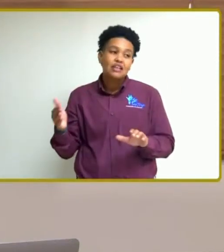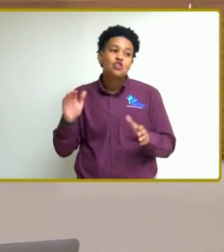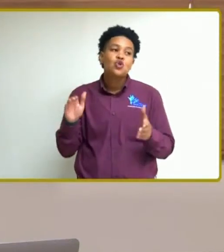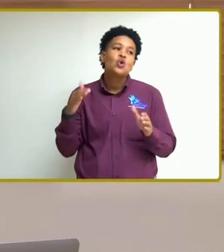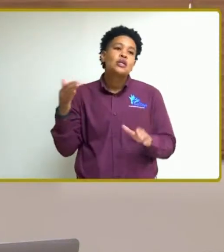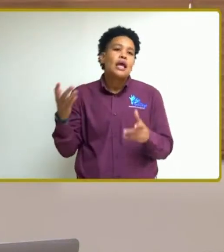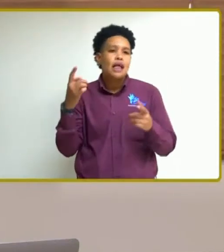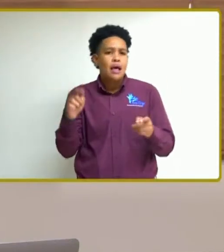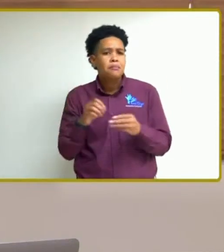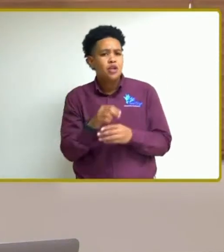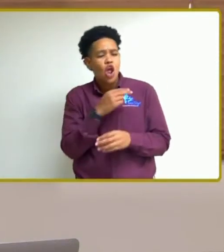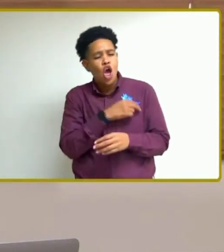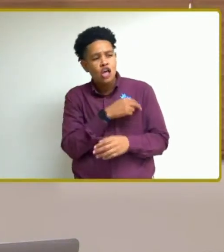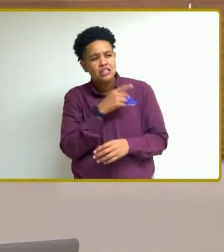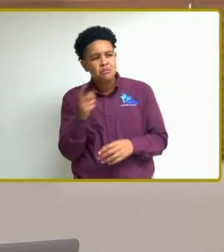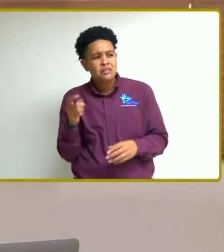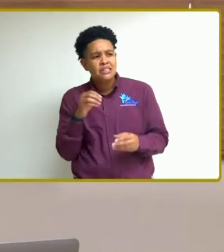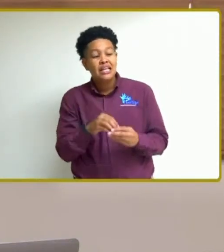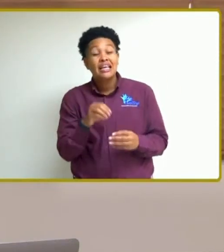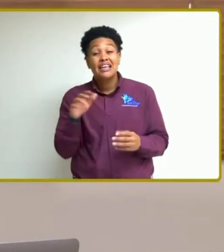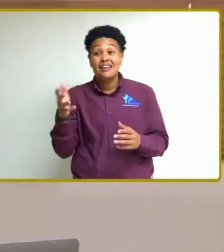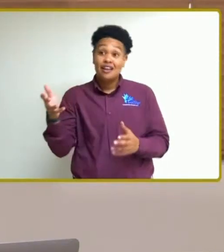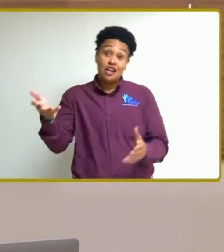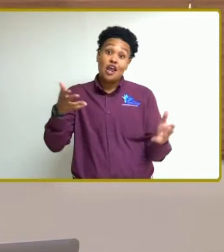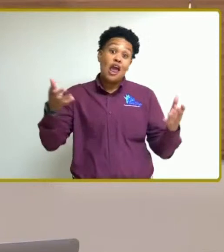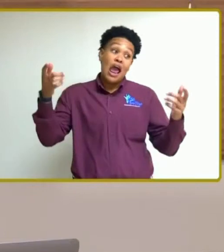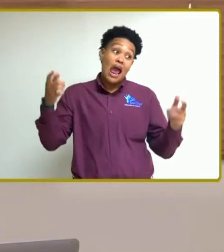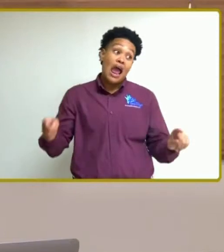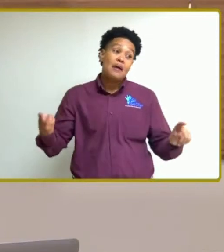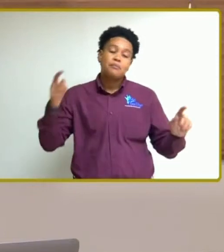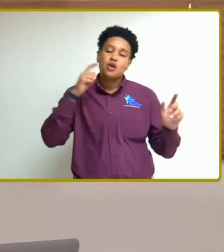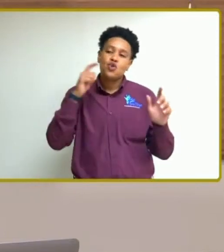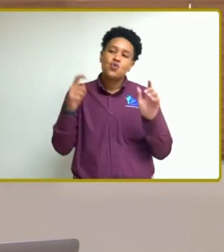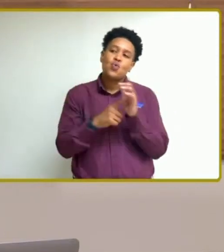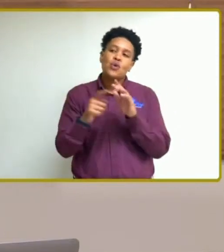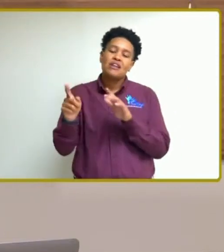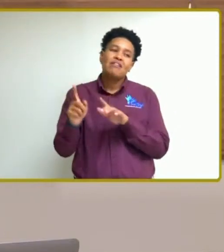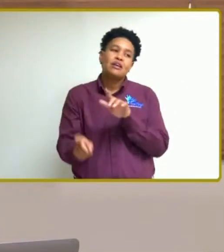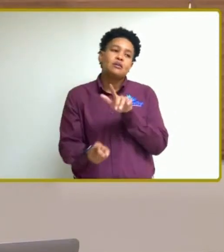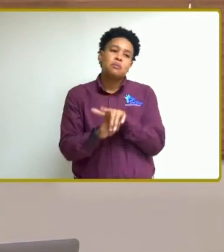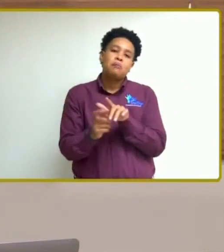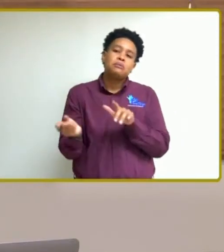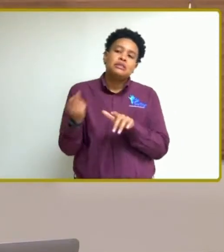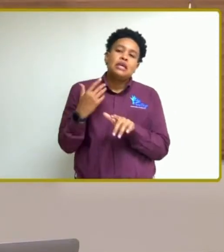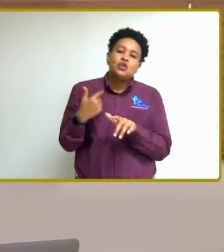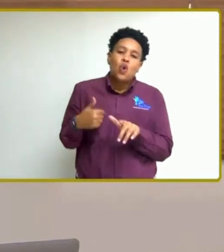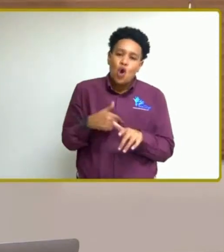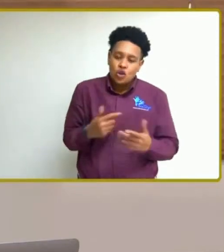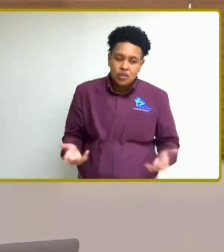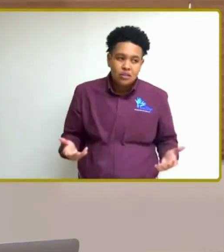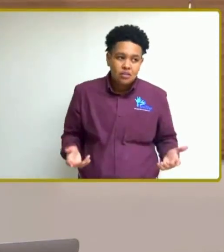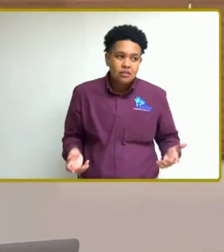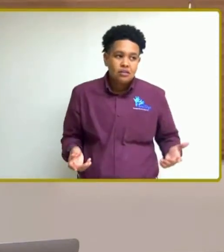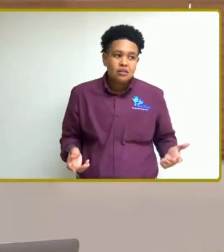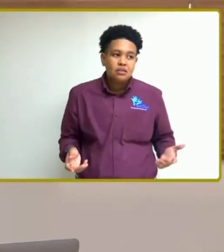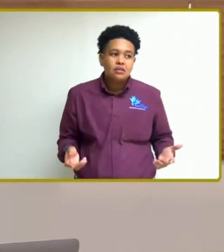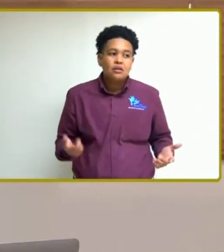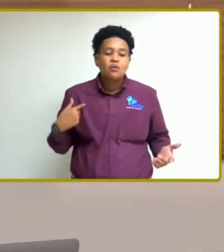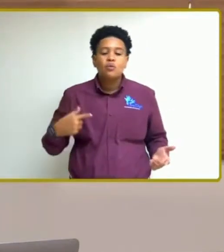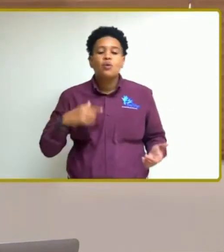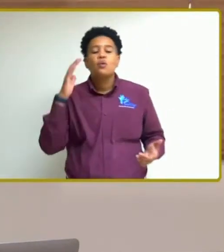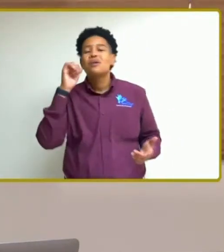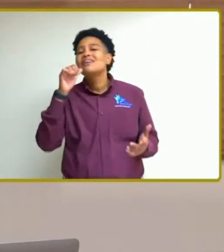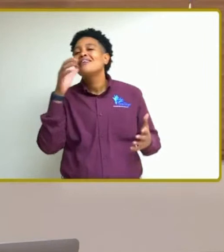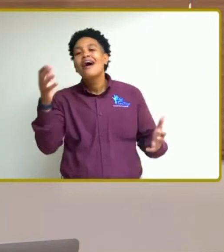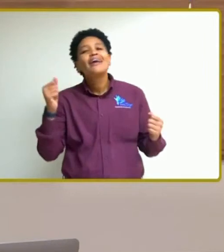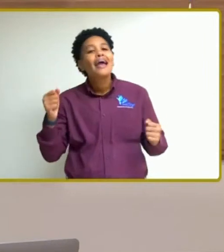within the hospitals, within the field, and the notifications are sent to us. We will not get